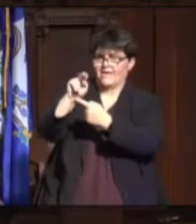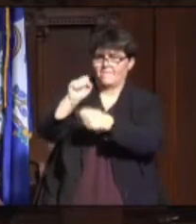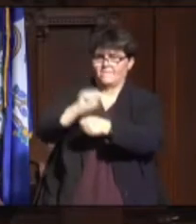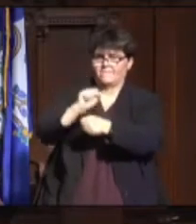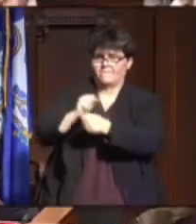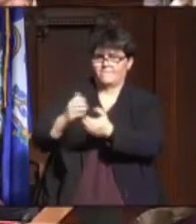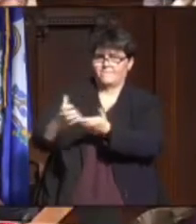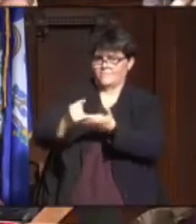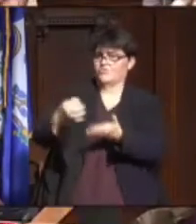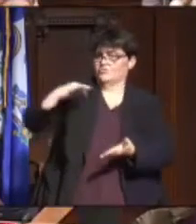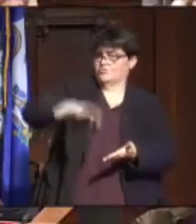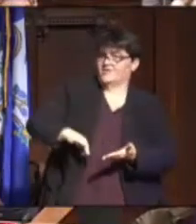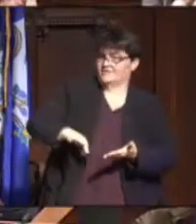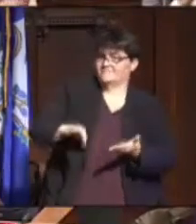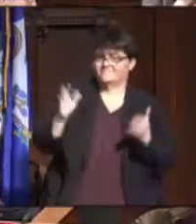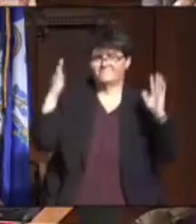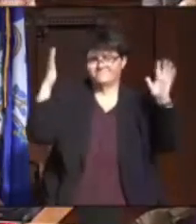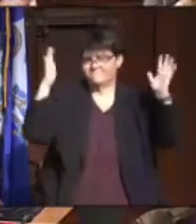31%.